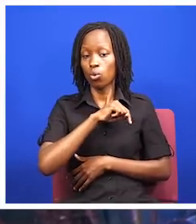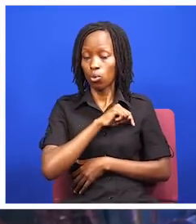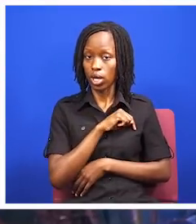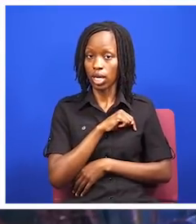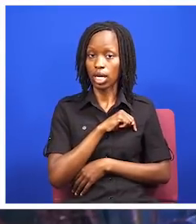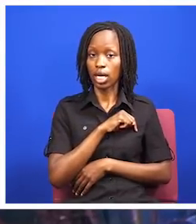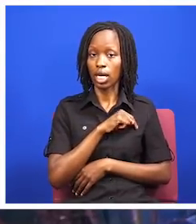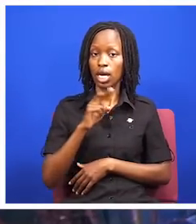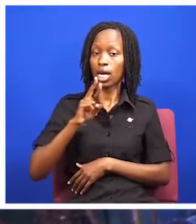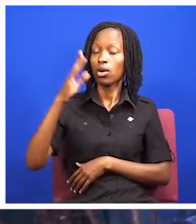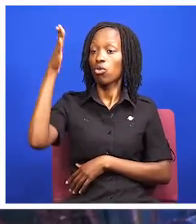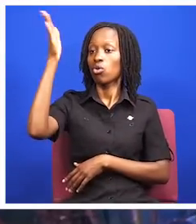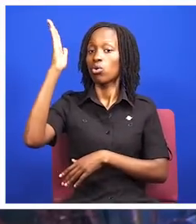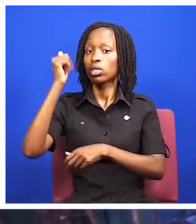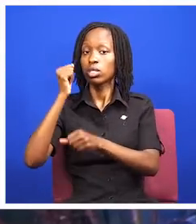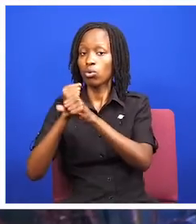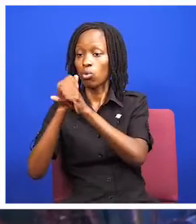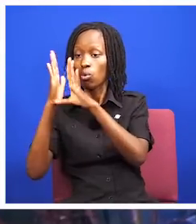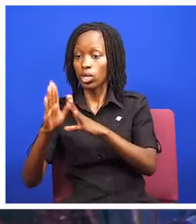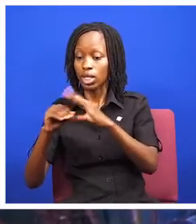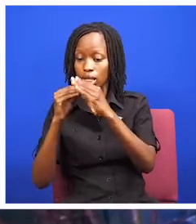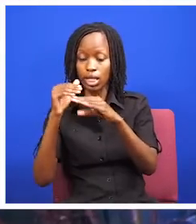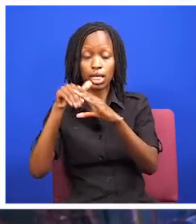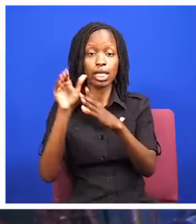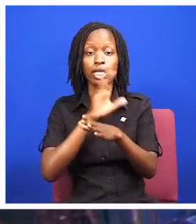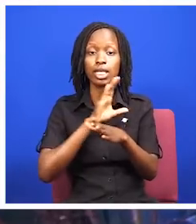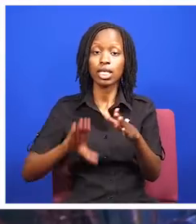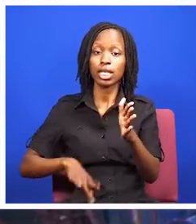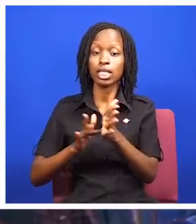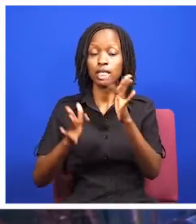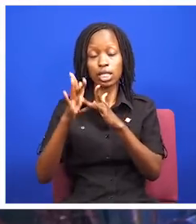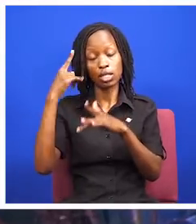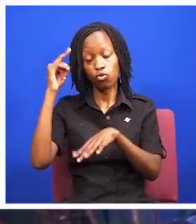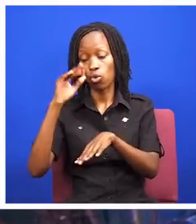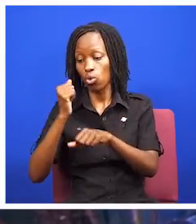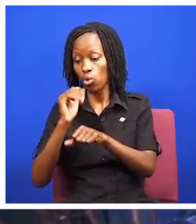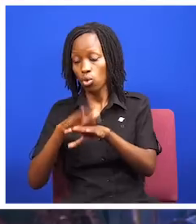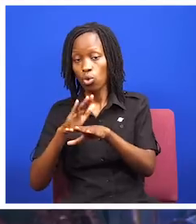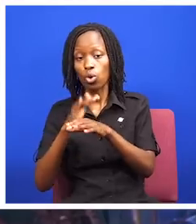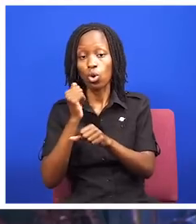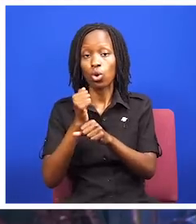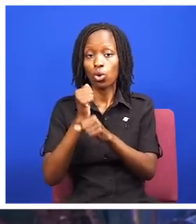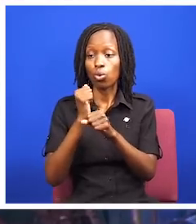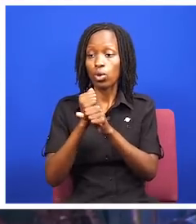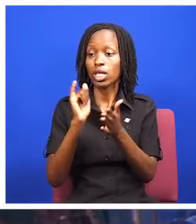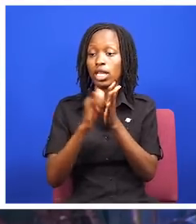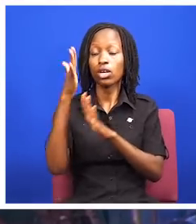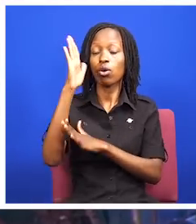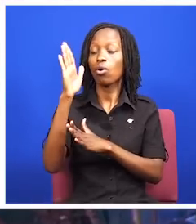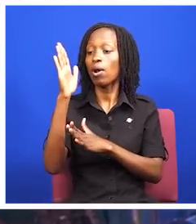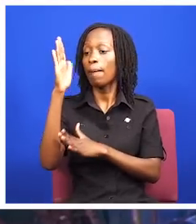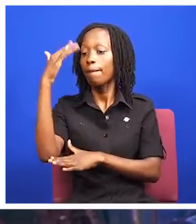His workmanship, created in Christ Jesus for good works, which God prepared